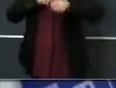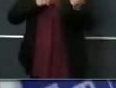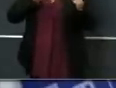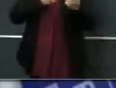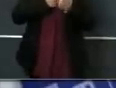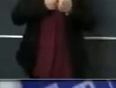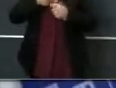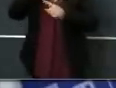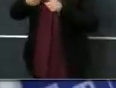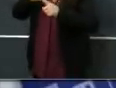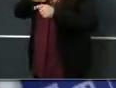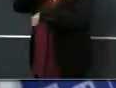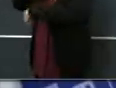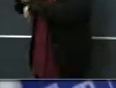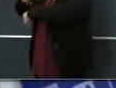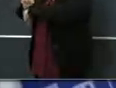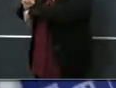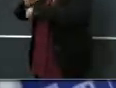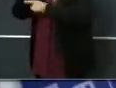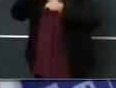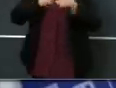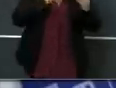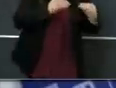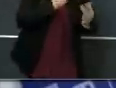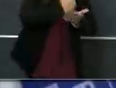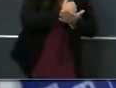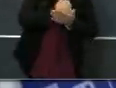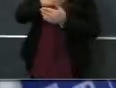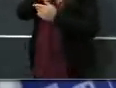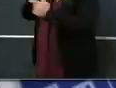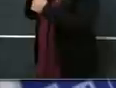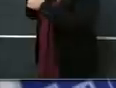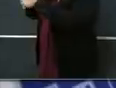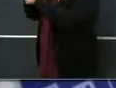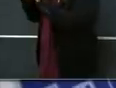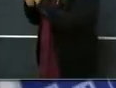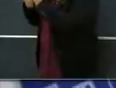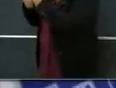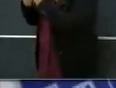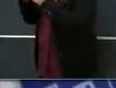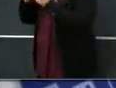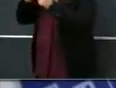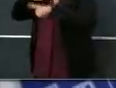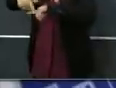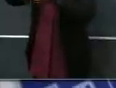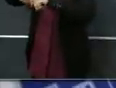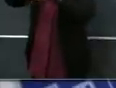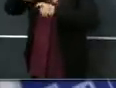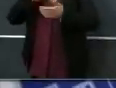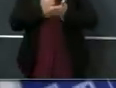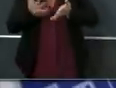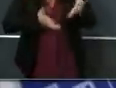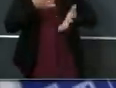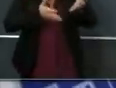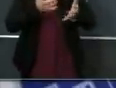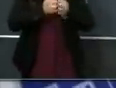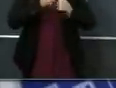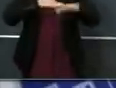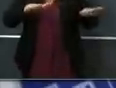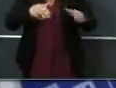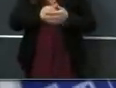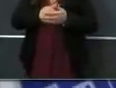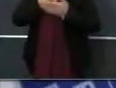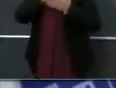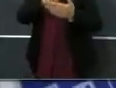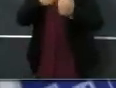my own work, taking conference calls and Zoom meetings in between lesson plans and meltdowns, monitoring their progress and helping them work